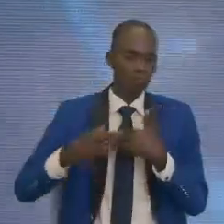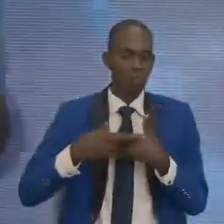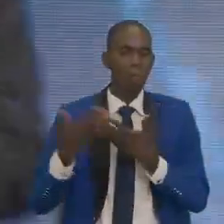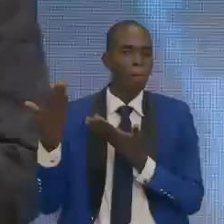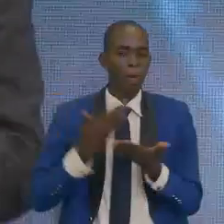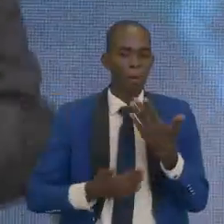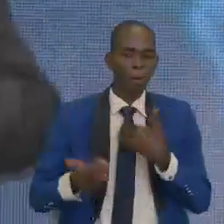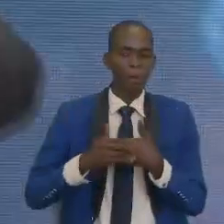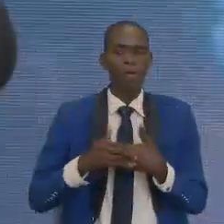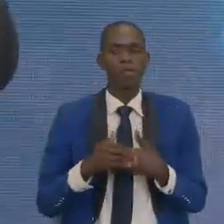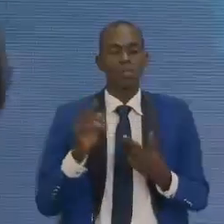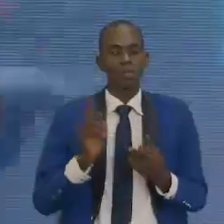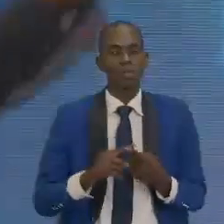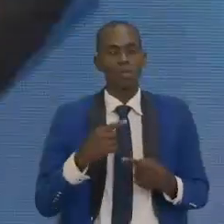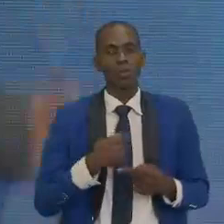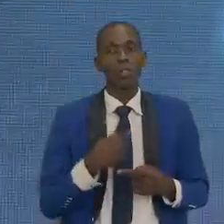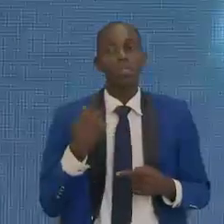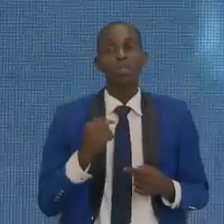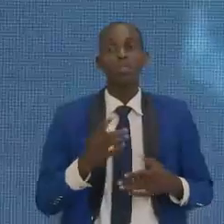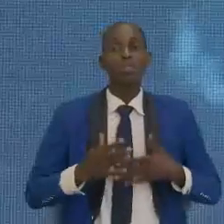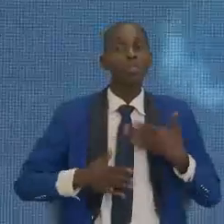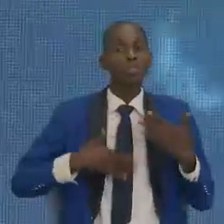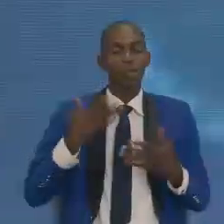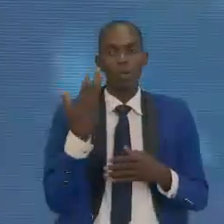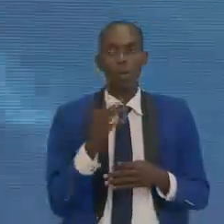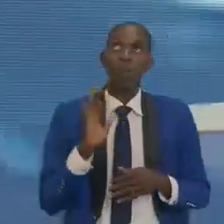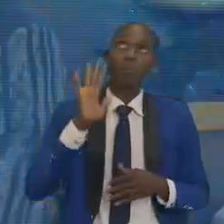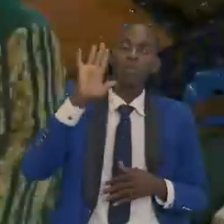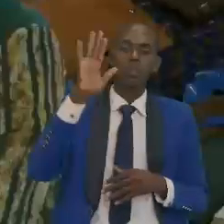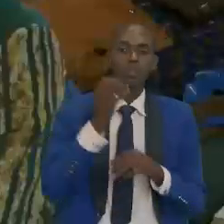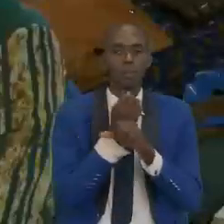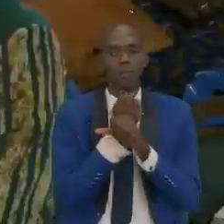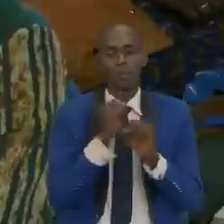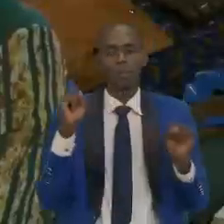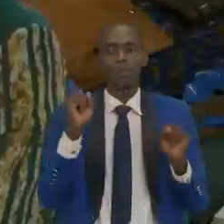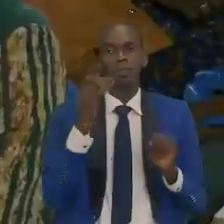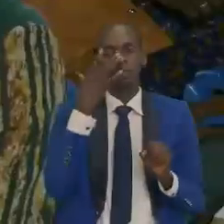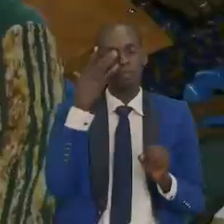restore unto me the joy of thy salvation.